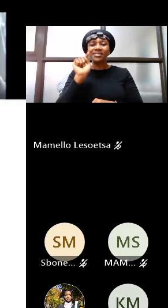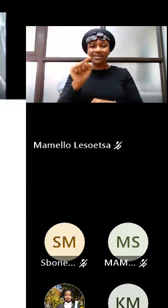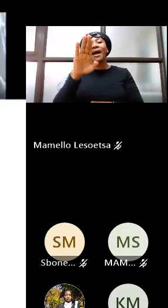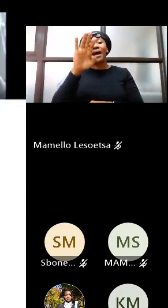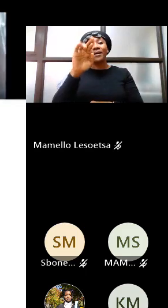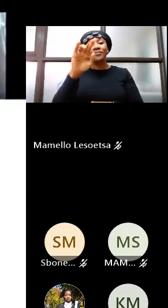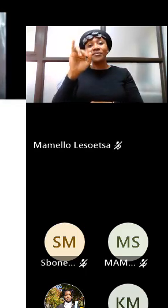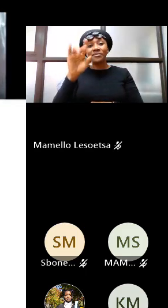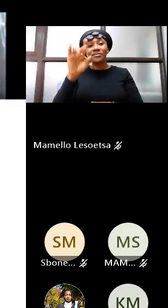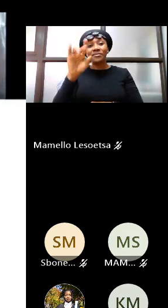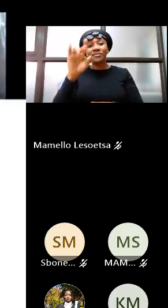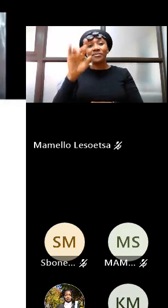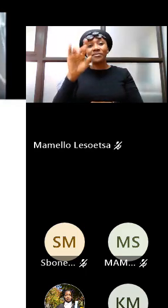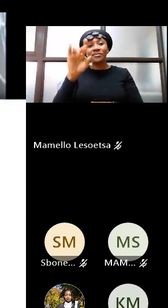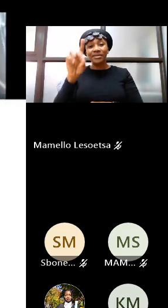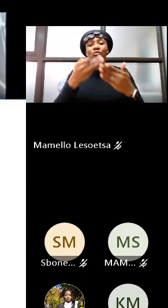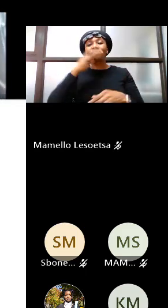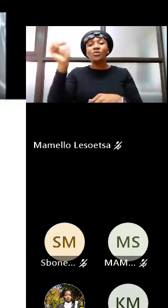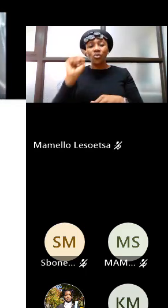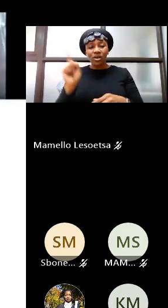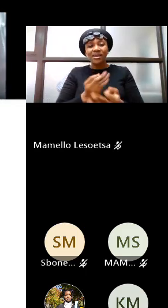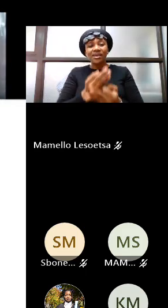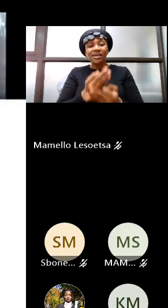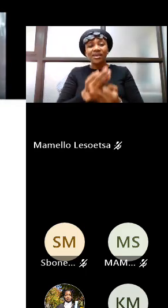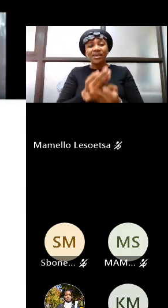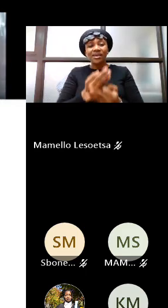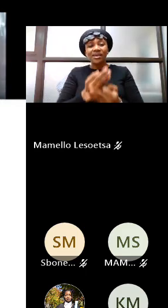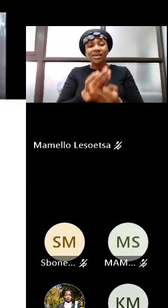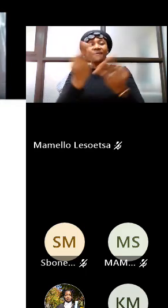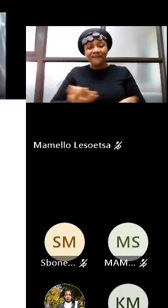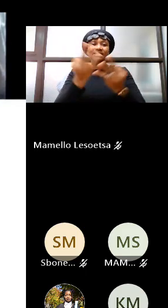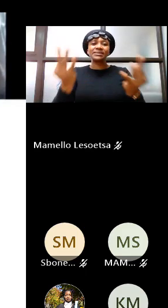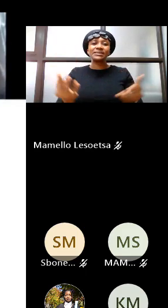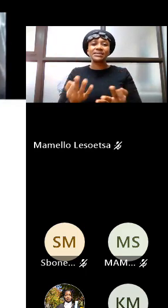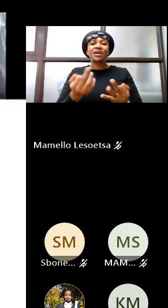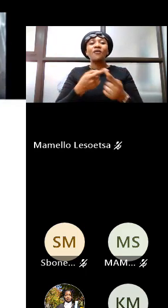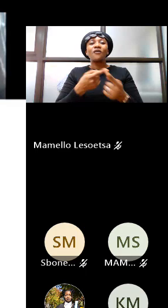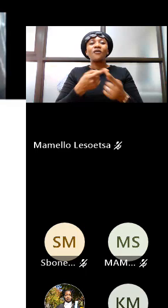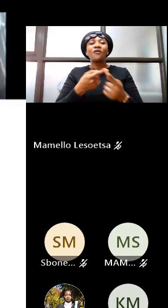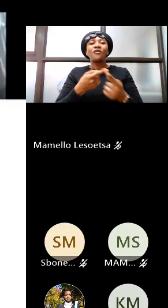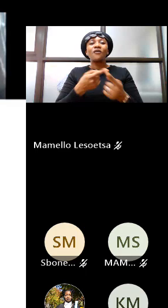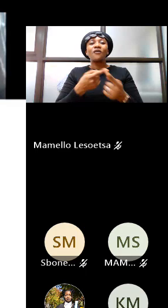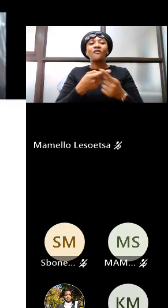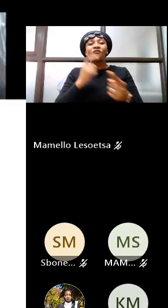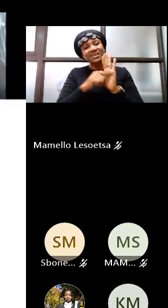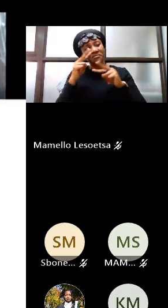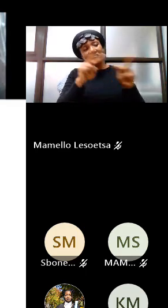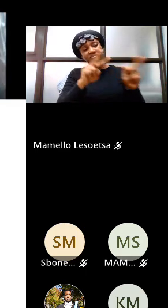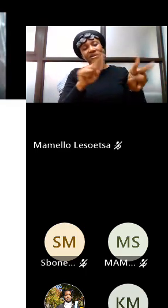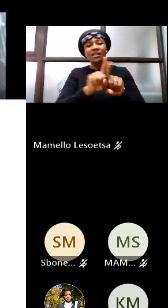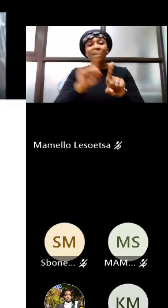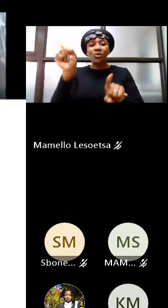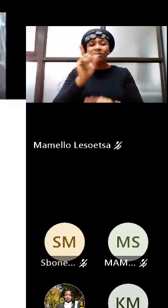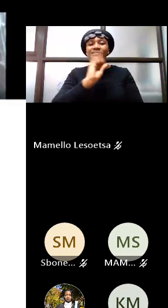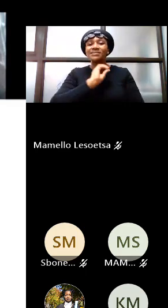the conceptual emphasis a little bit away from negative connotations such as disability and